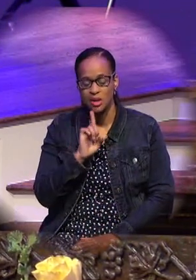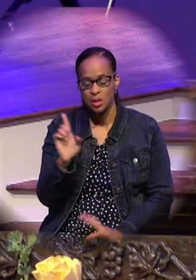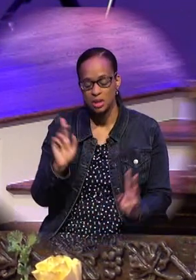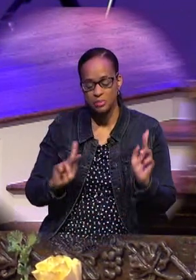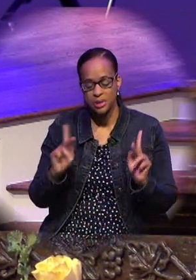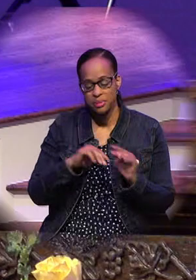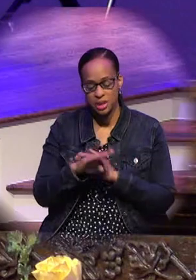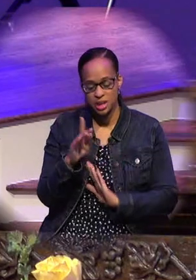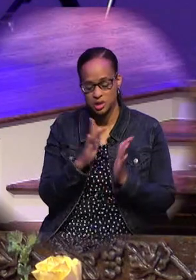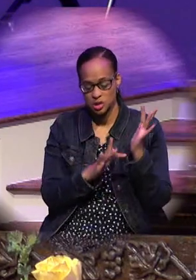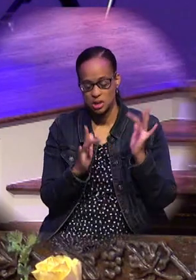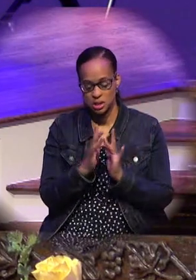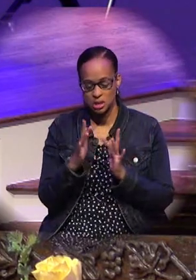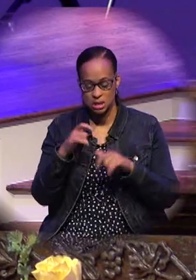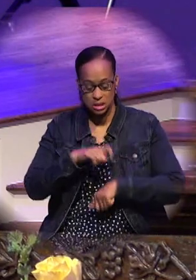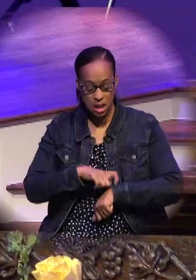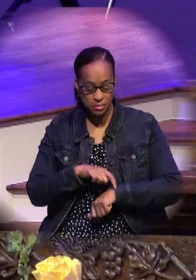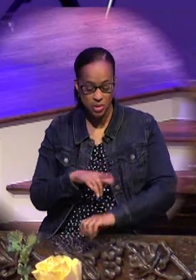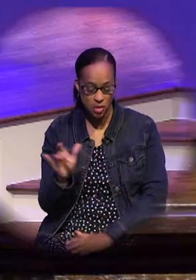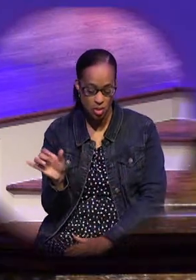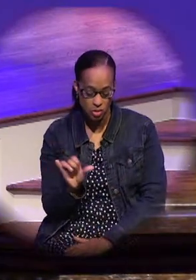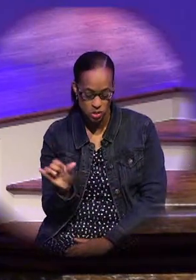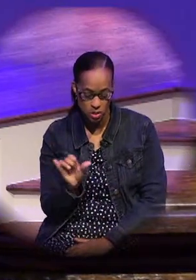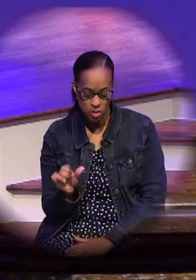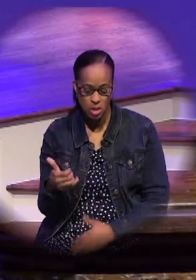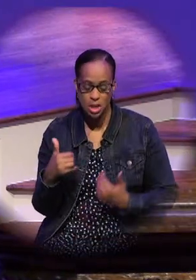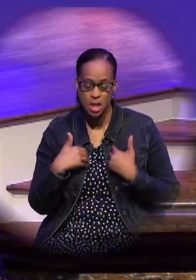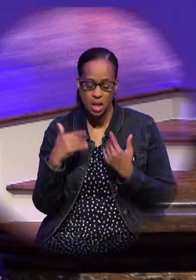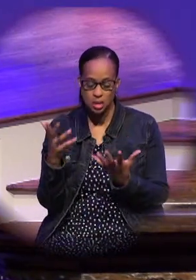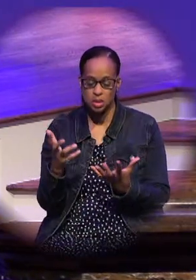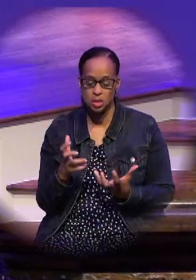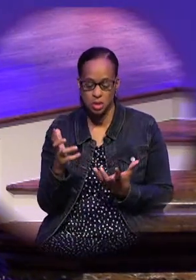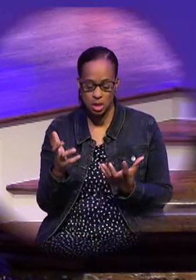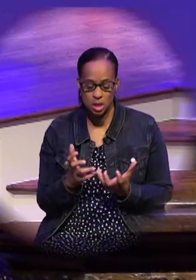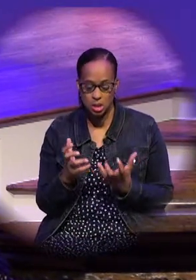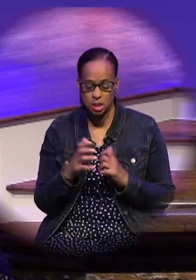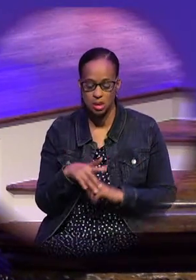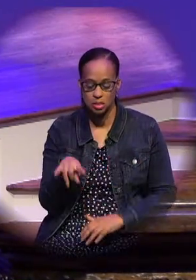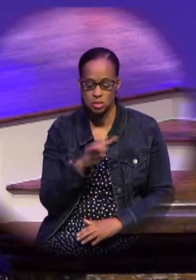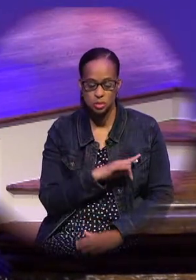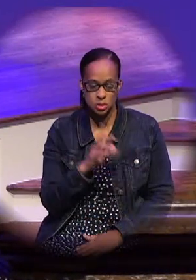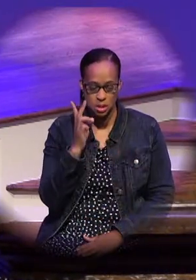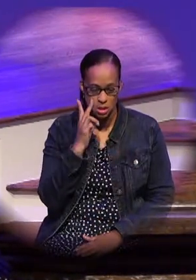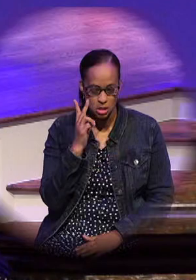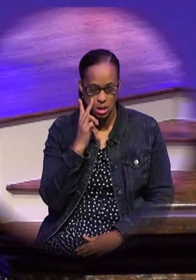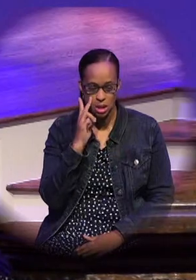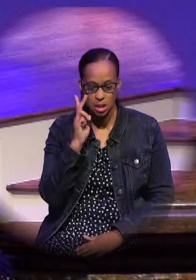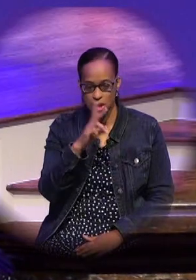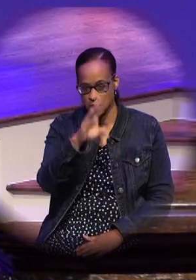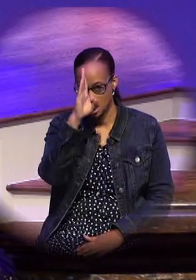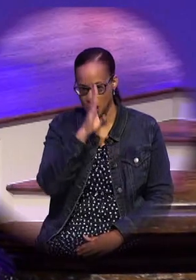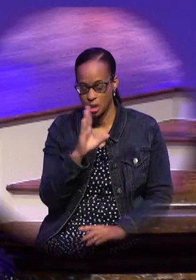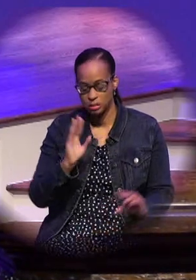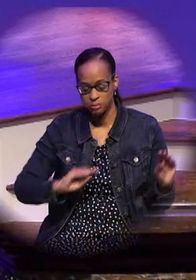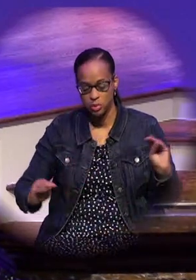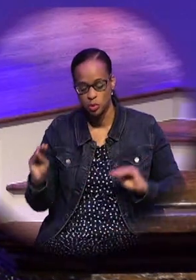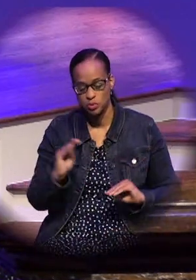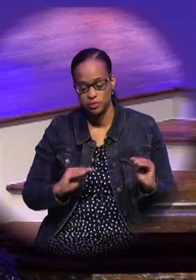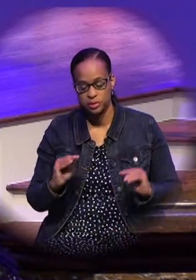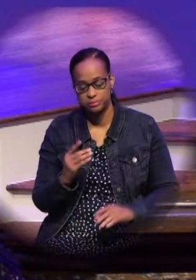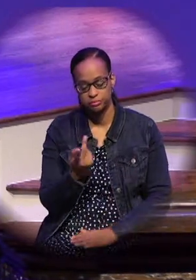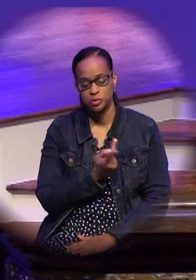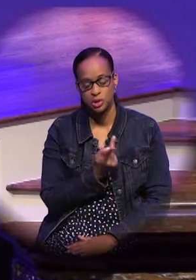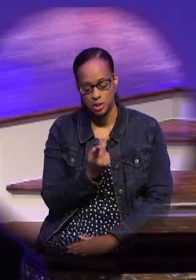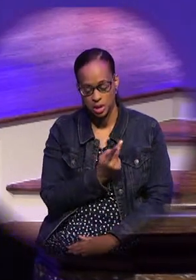in Jesus's day who also had a yearning to see God move. if you and